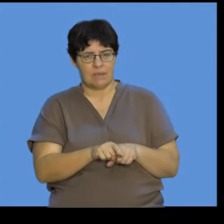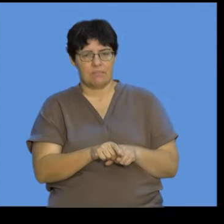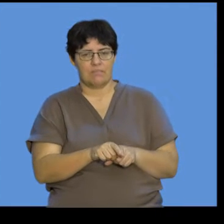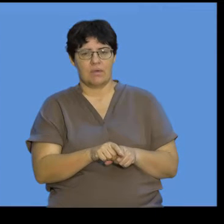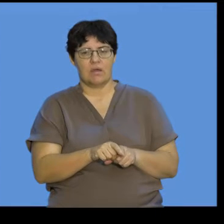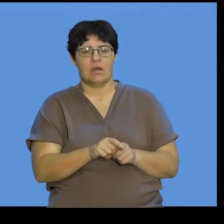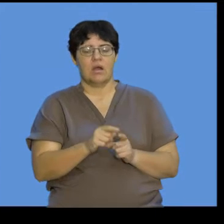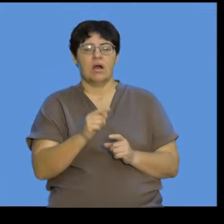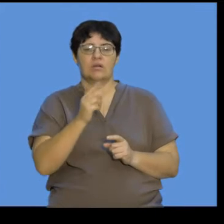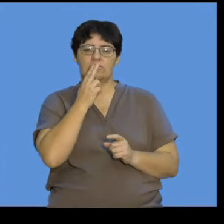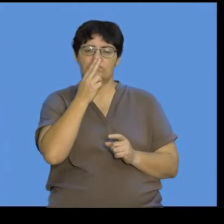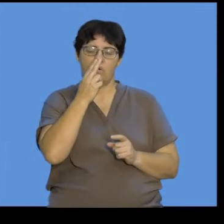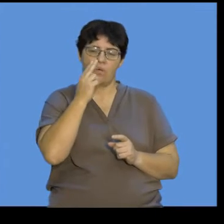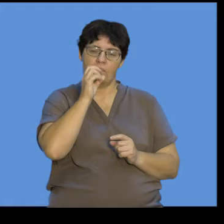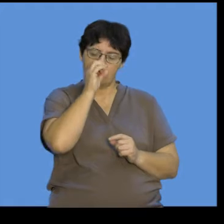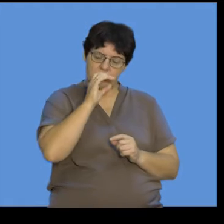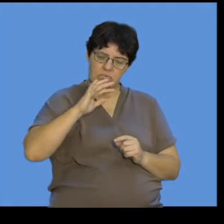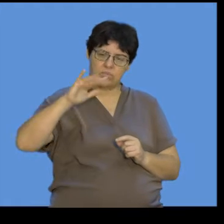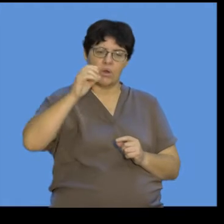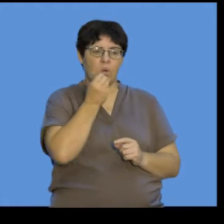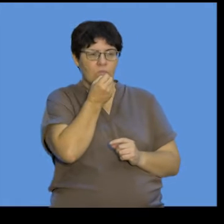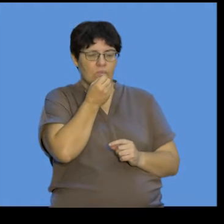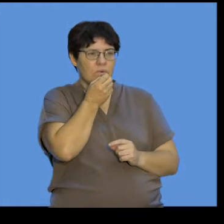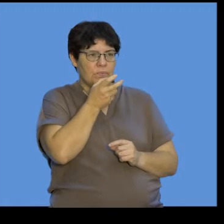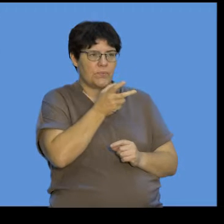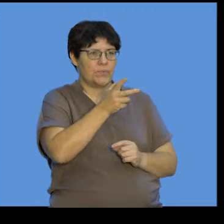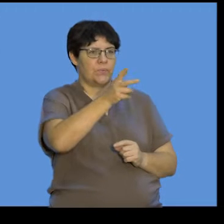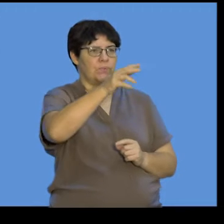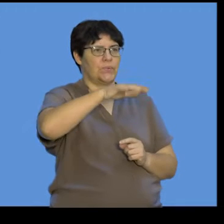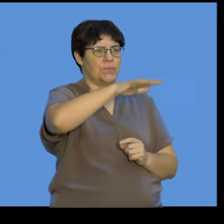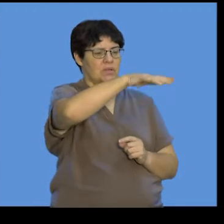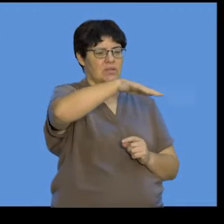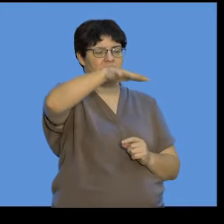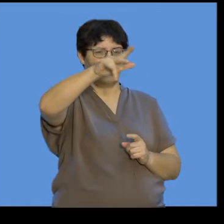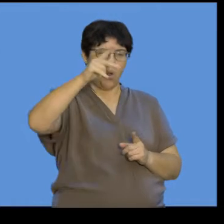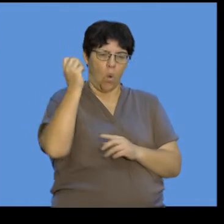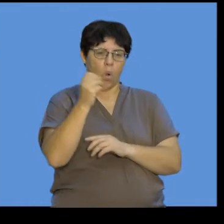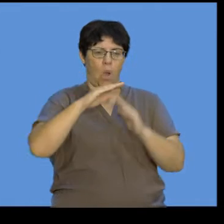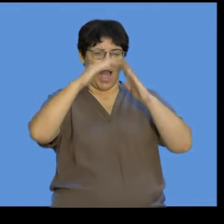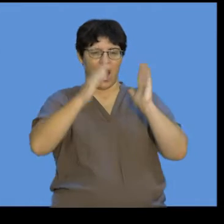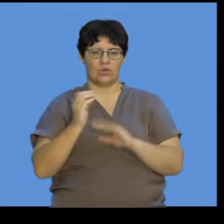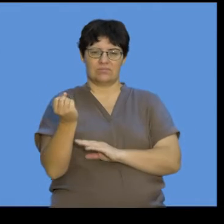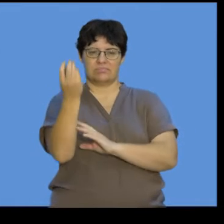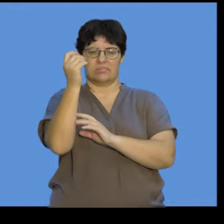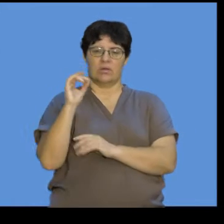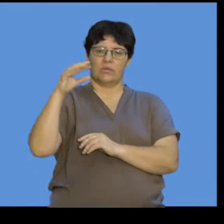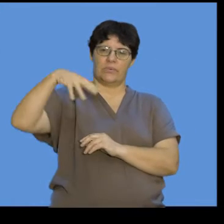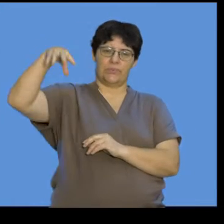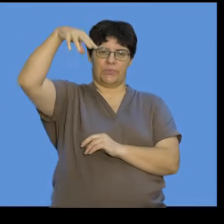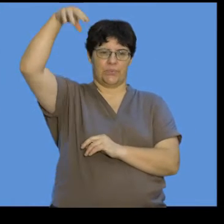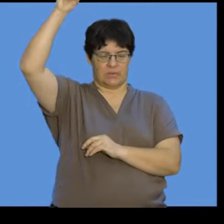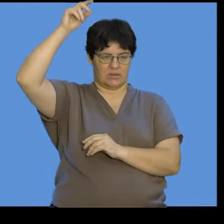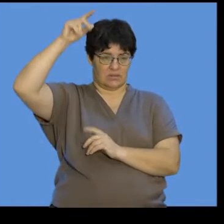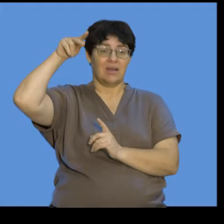is, emitted, let's say, from a chimney, the movement of the particles of smoke suggests that within the